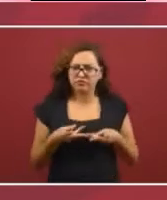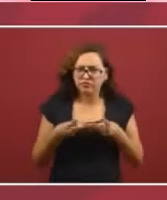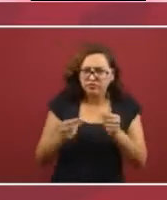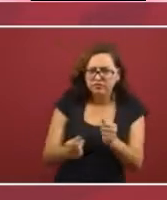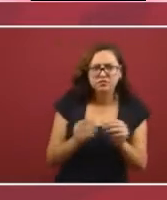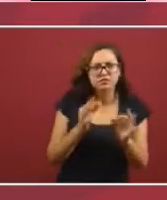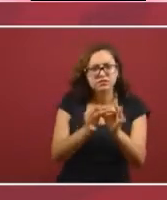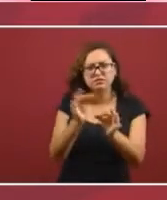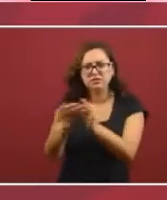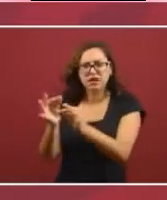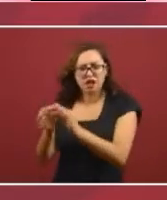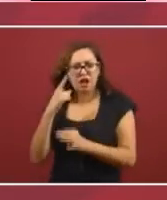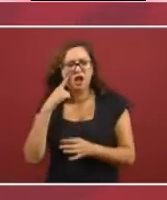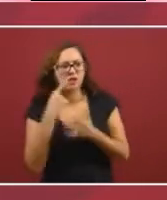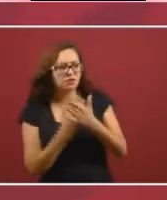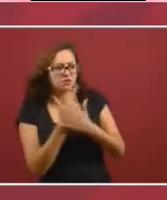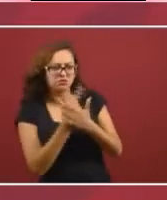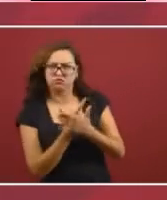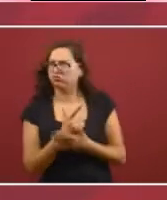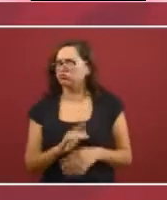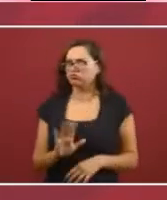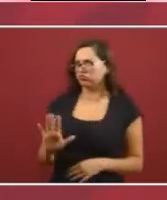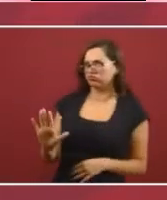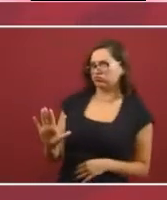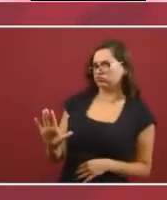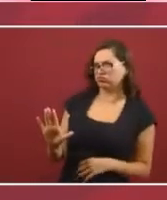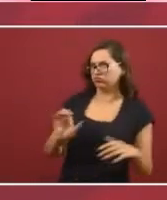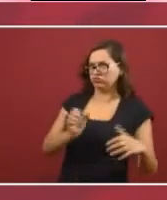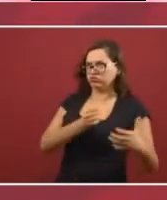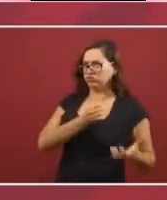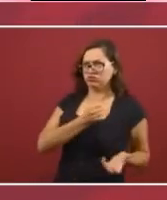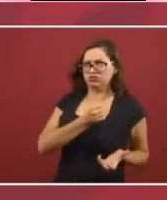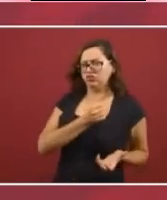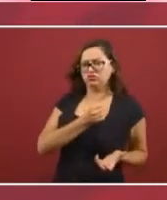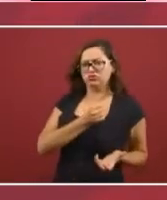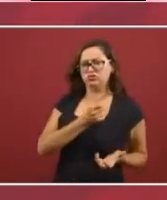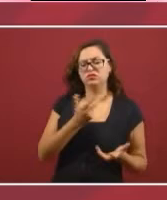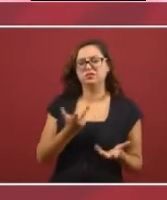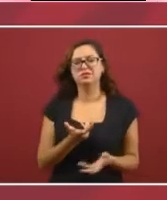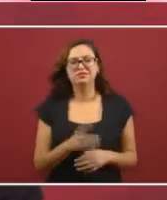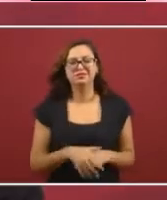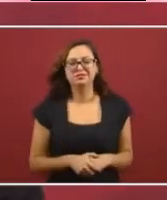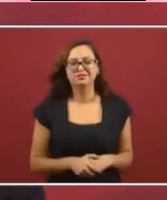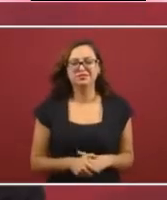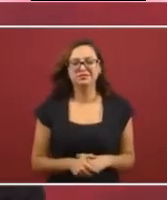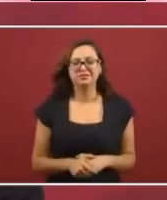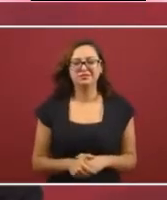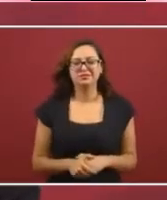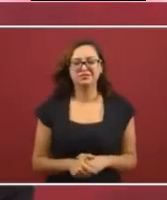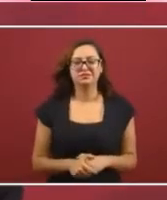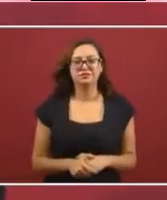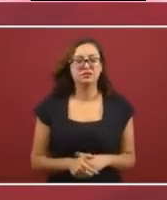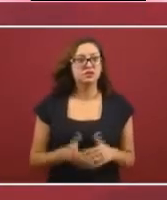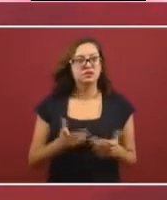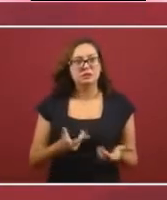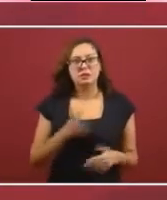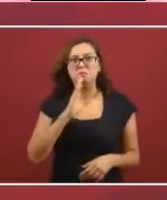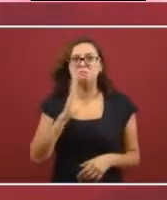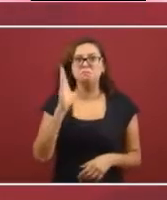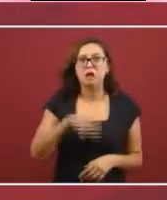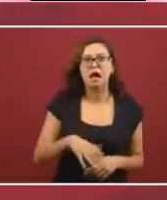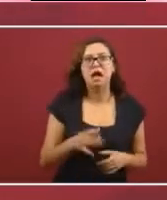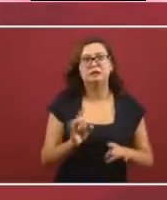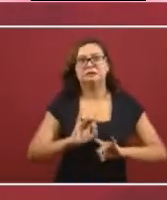that they utilized the resources well. Because they said it would all fall apart.